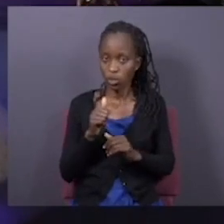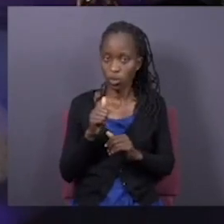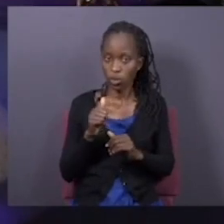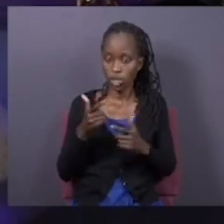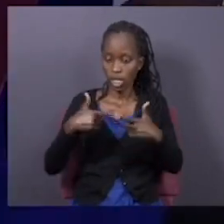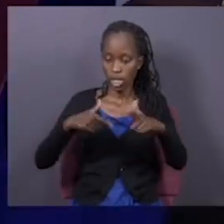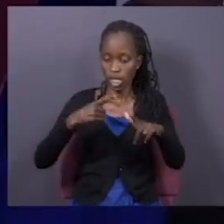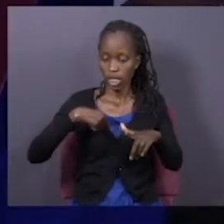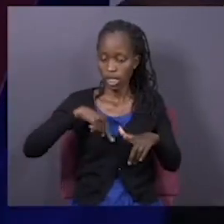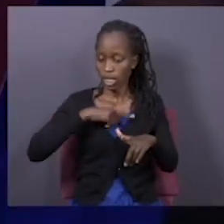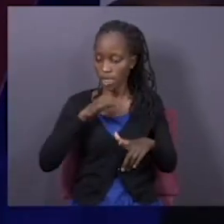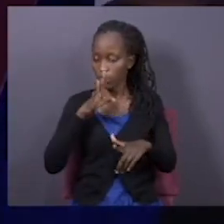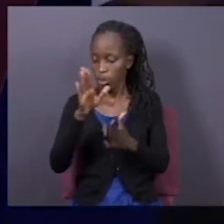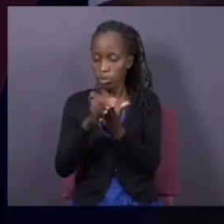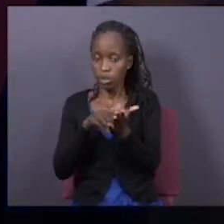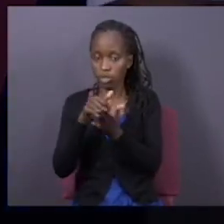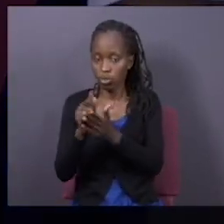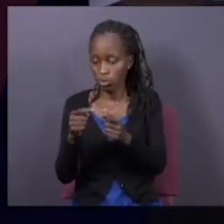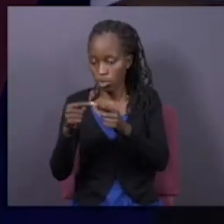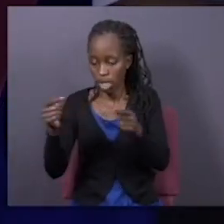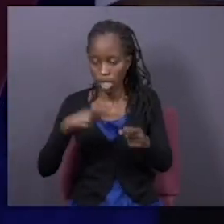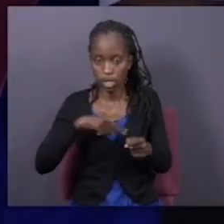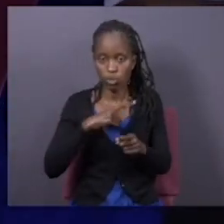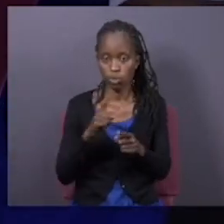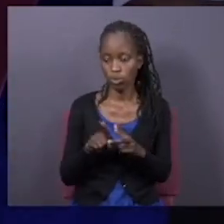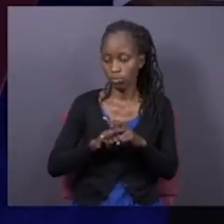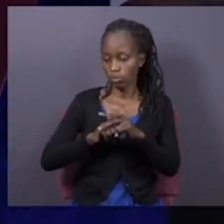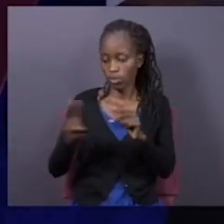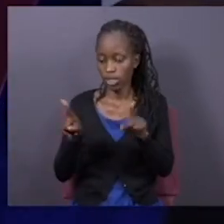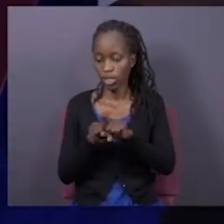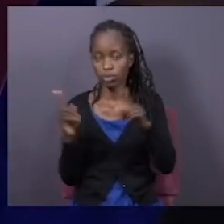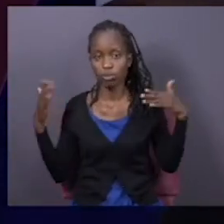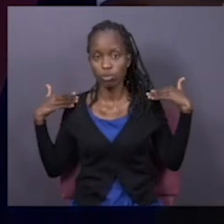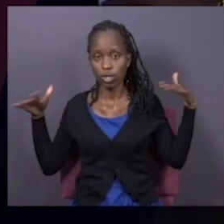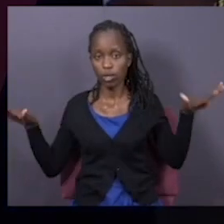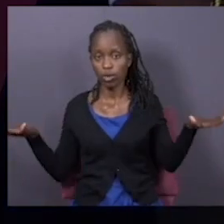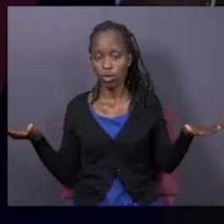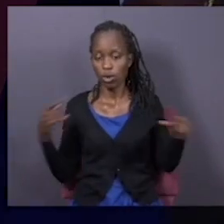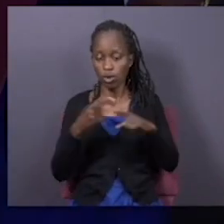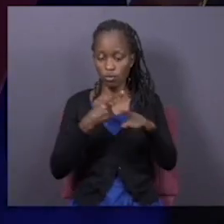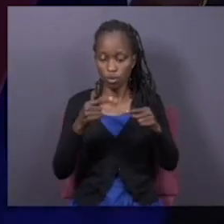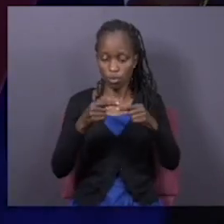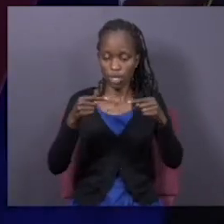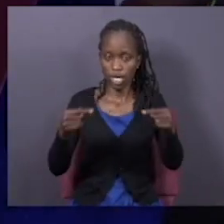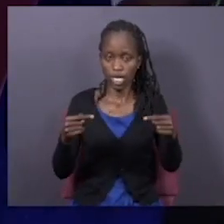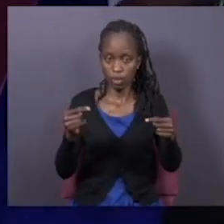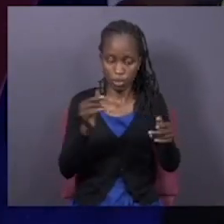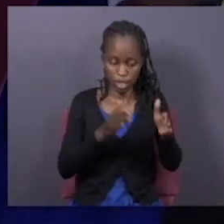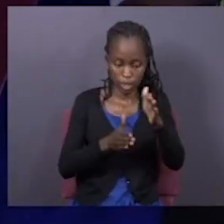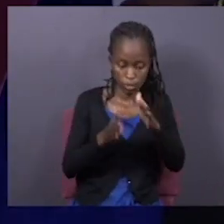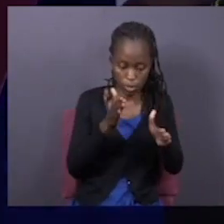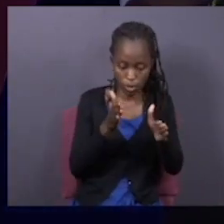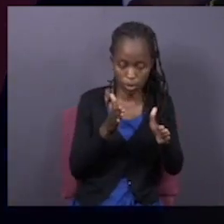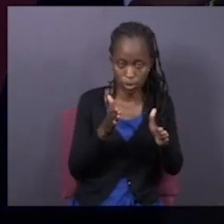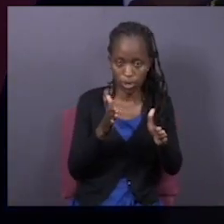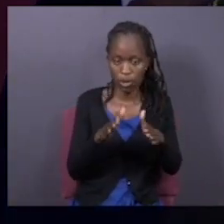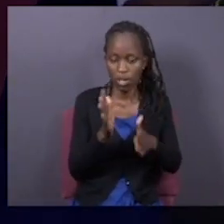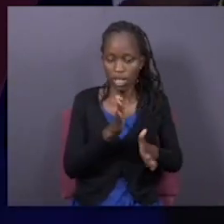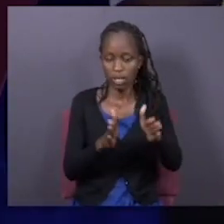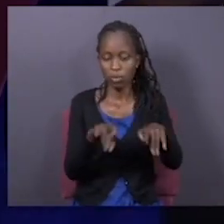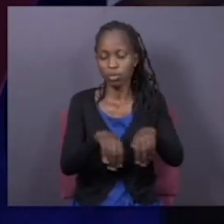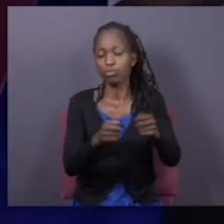by their teeth. We have escaped like a bird from the fowler's snare. The snare has been